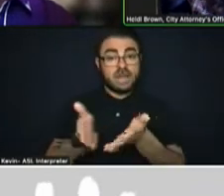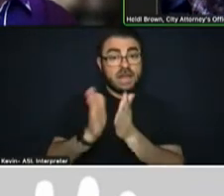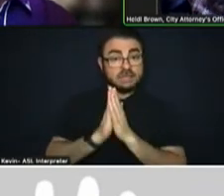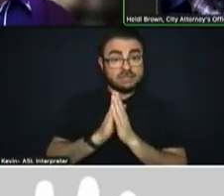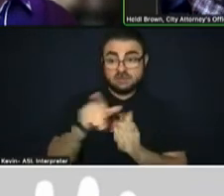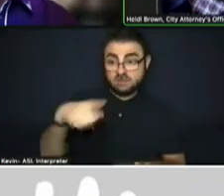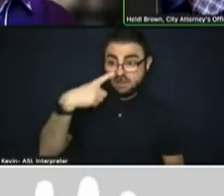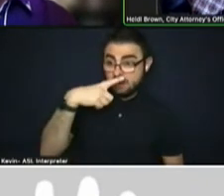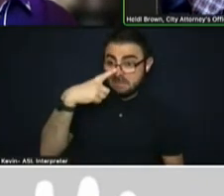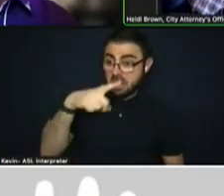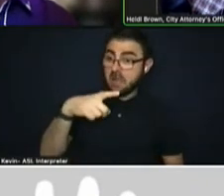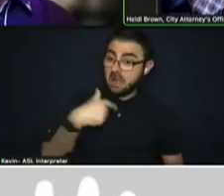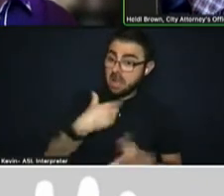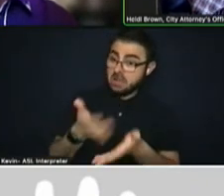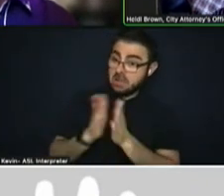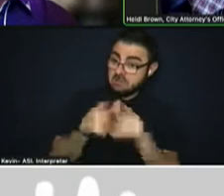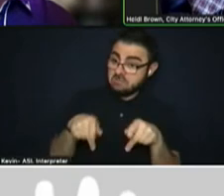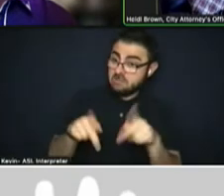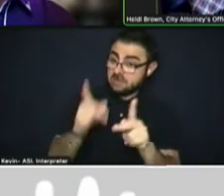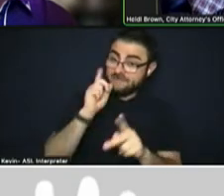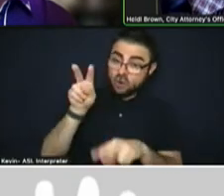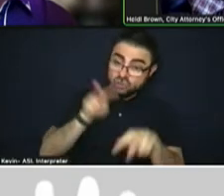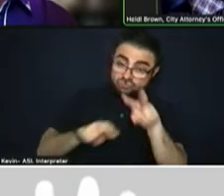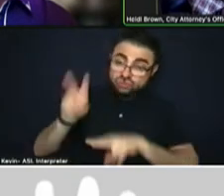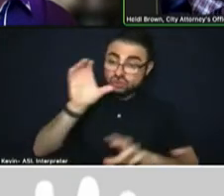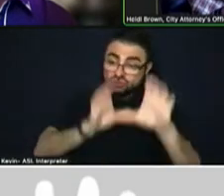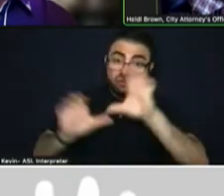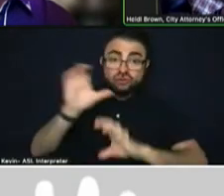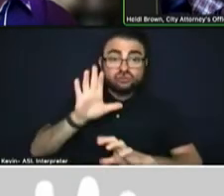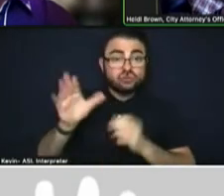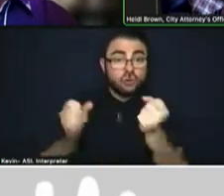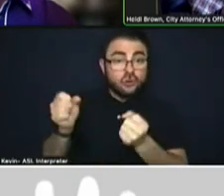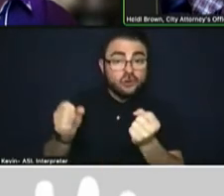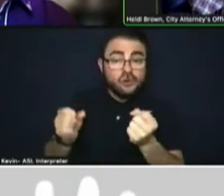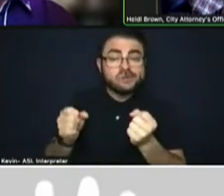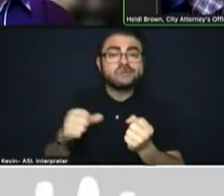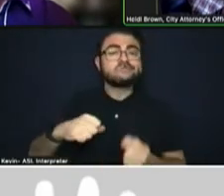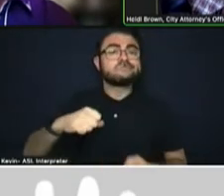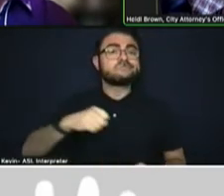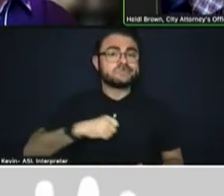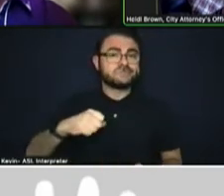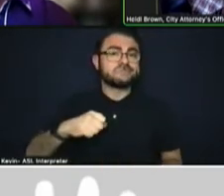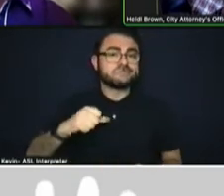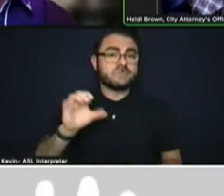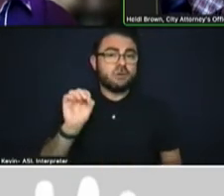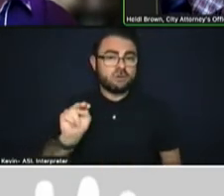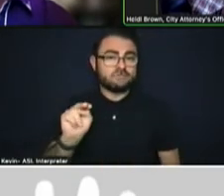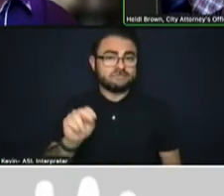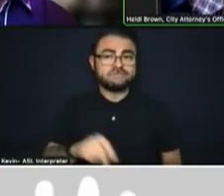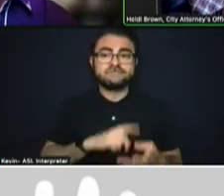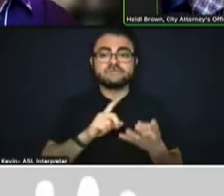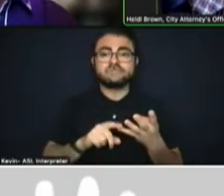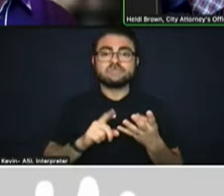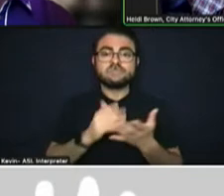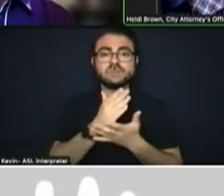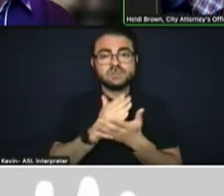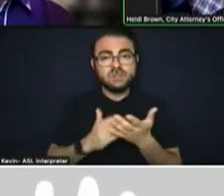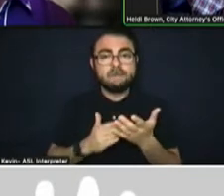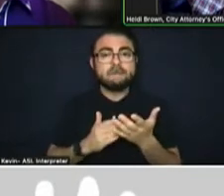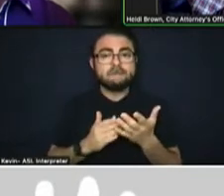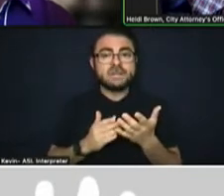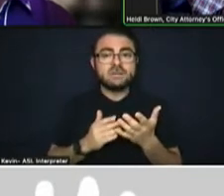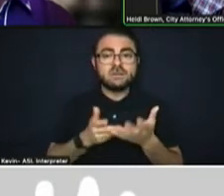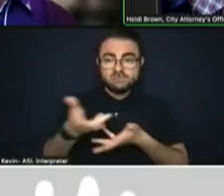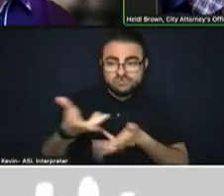attempting to do a search, again, they're required to turn on the camera. We said for certain custodial interviews of